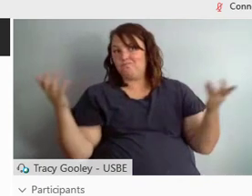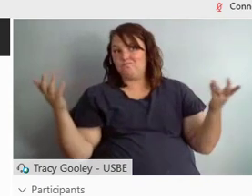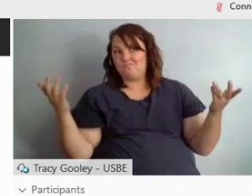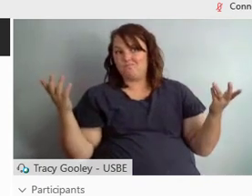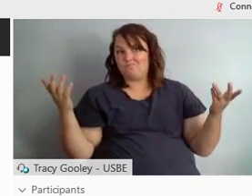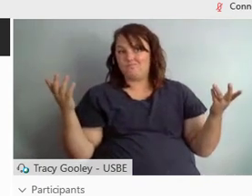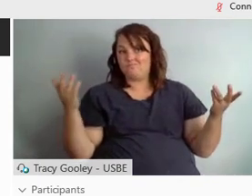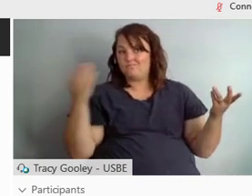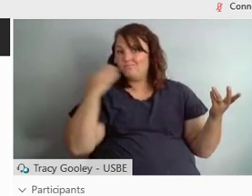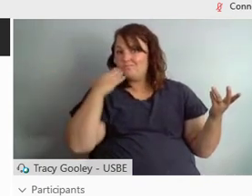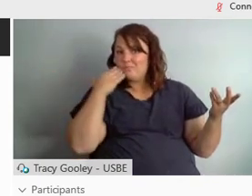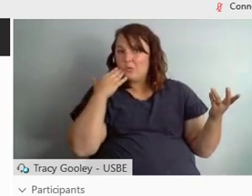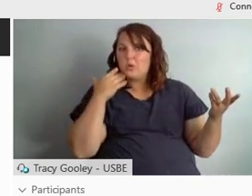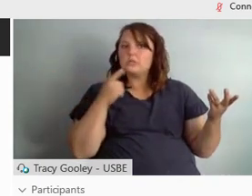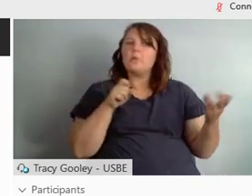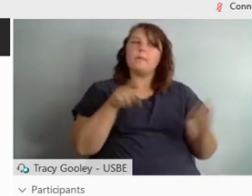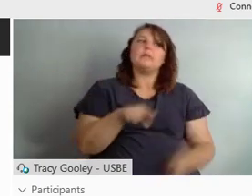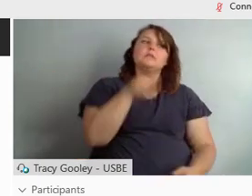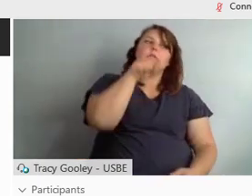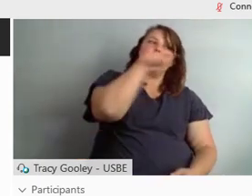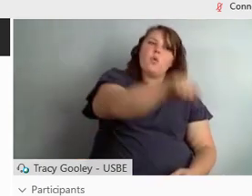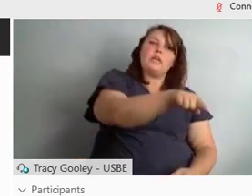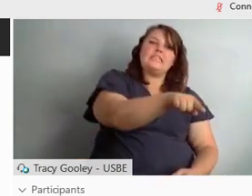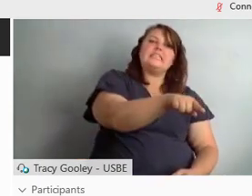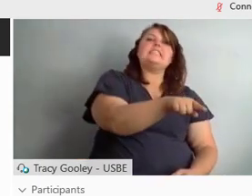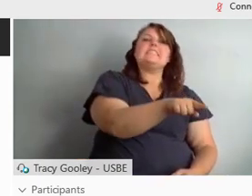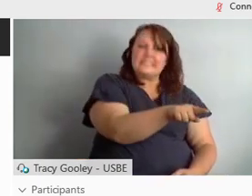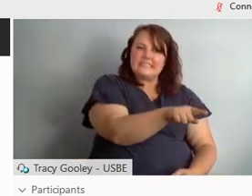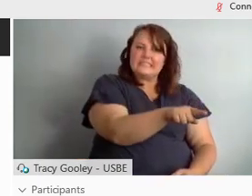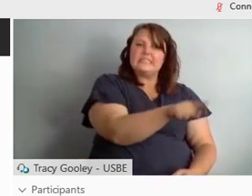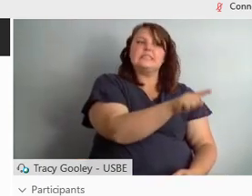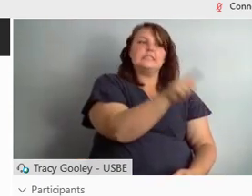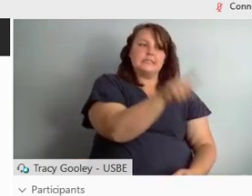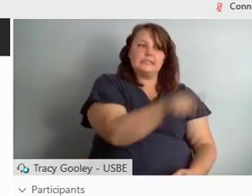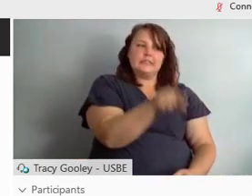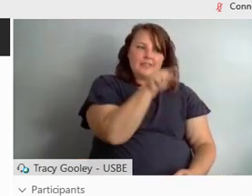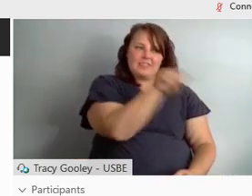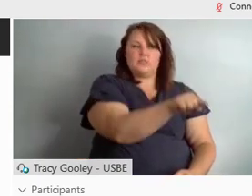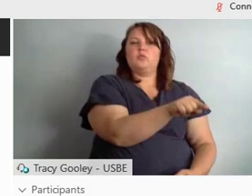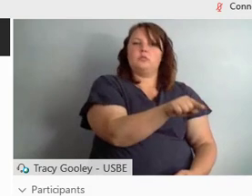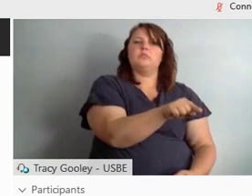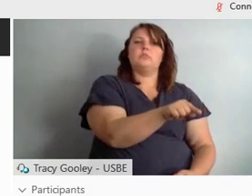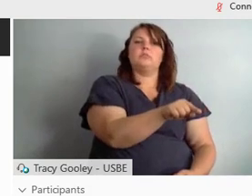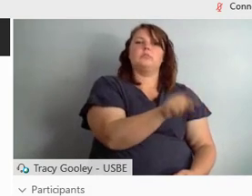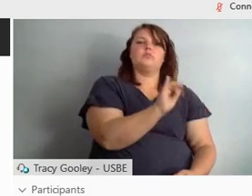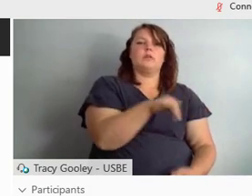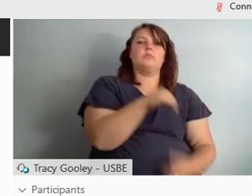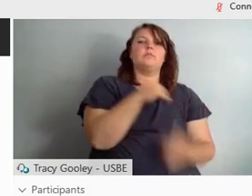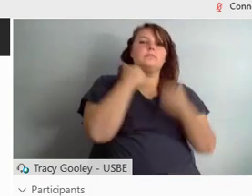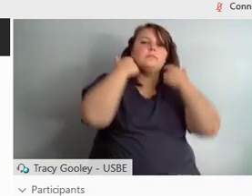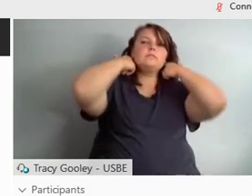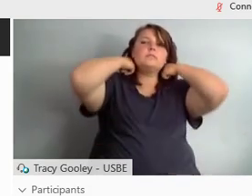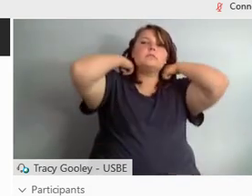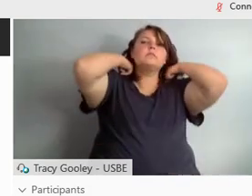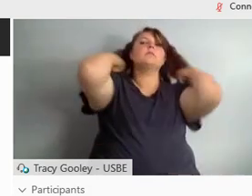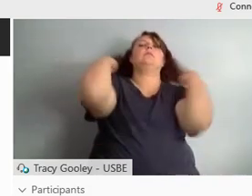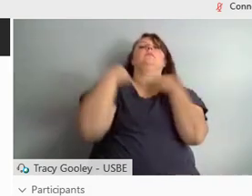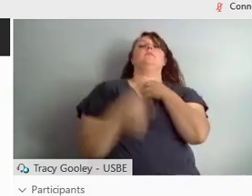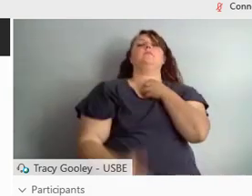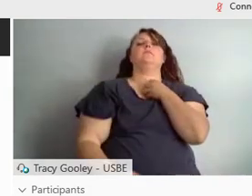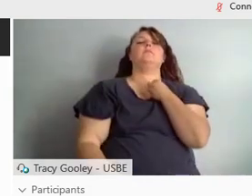to correlate the letter Z to the sound Z unless they point to that letter on the